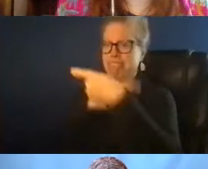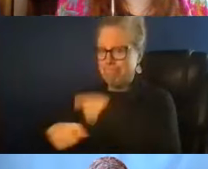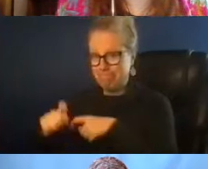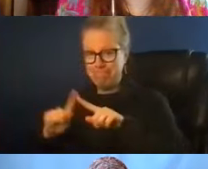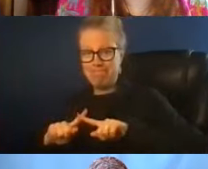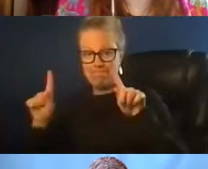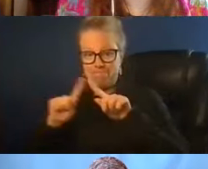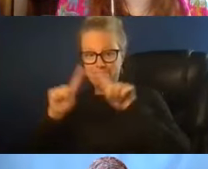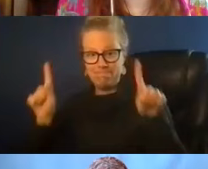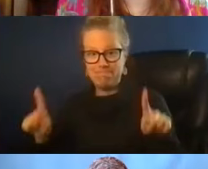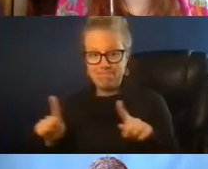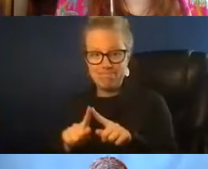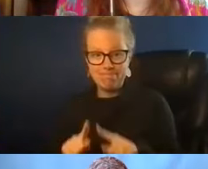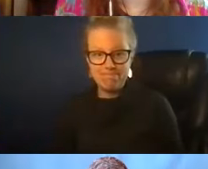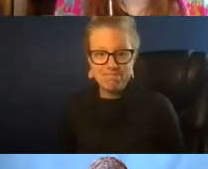one.